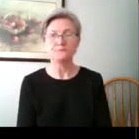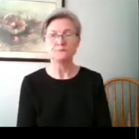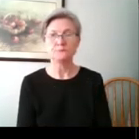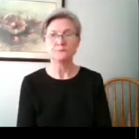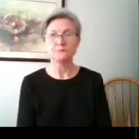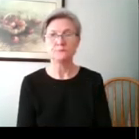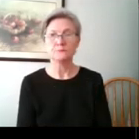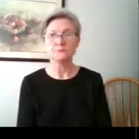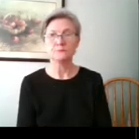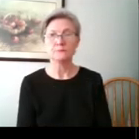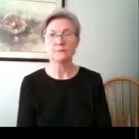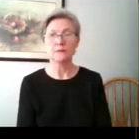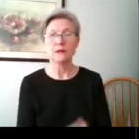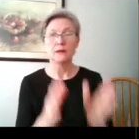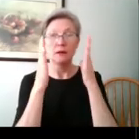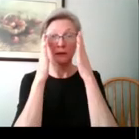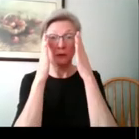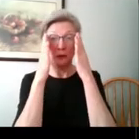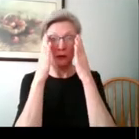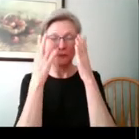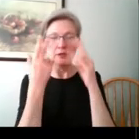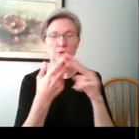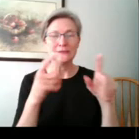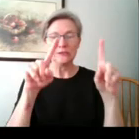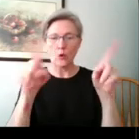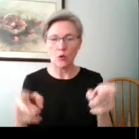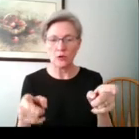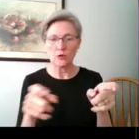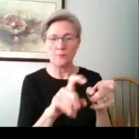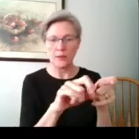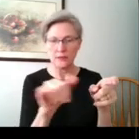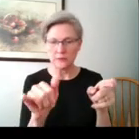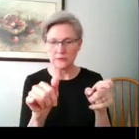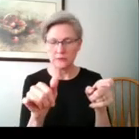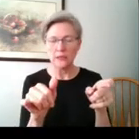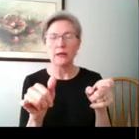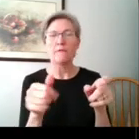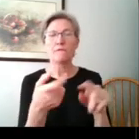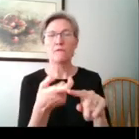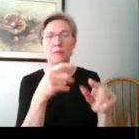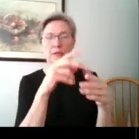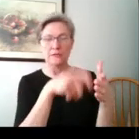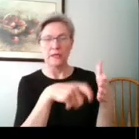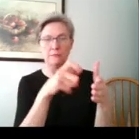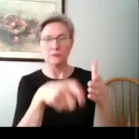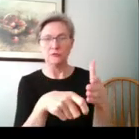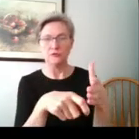number. So now I'm going to use these ordered pairs that I created from my table to go ahead and start